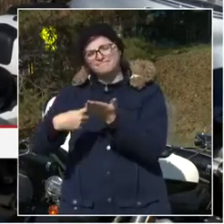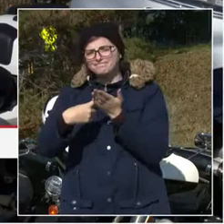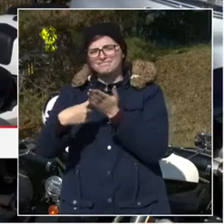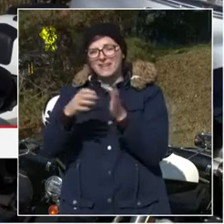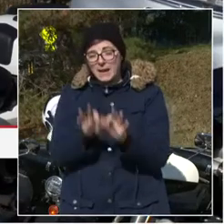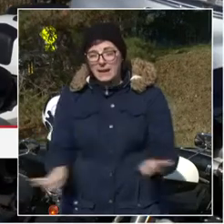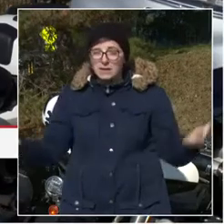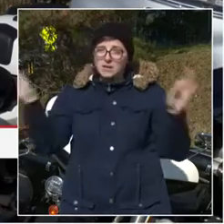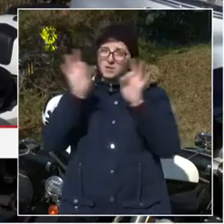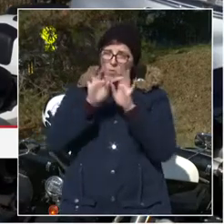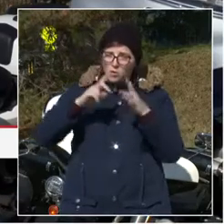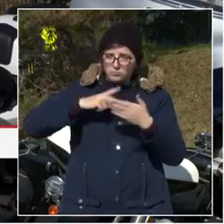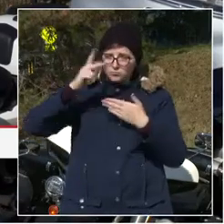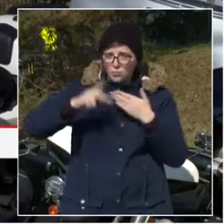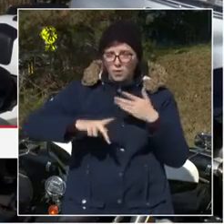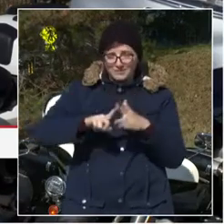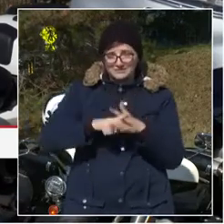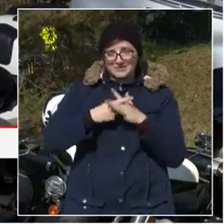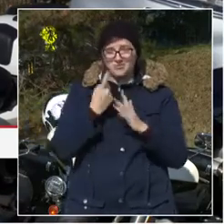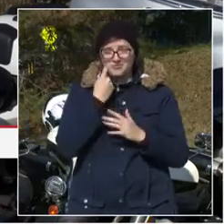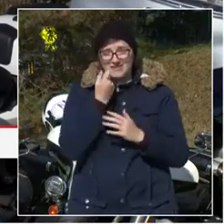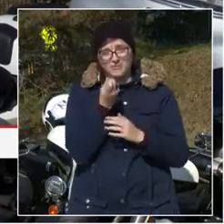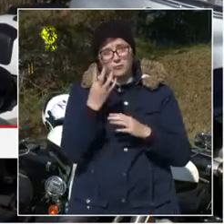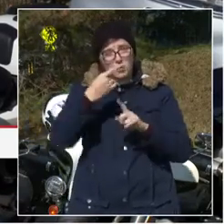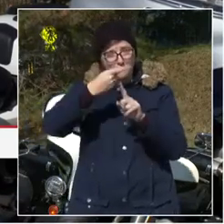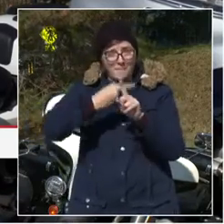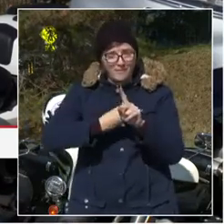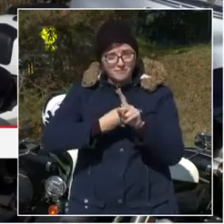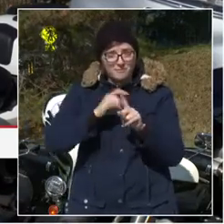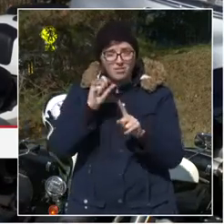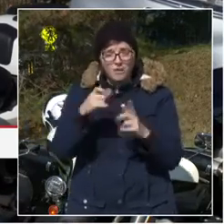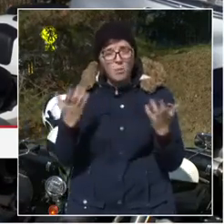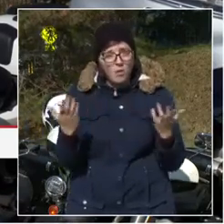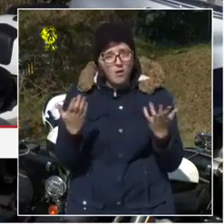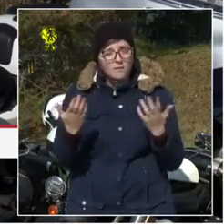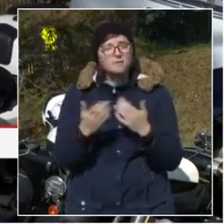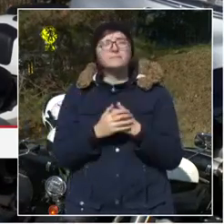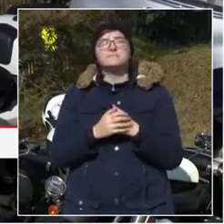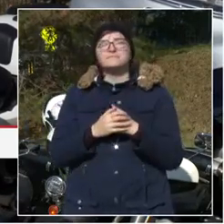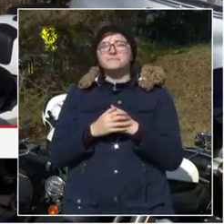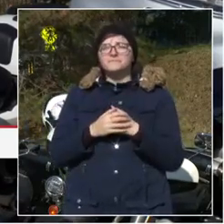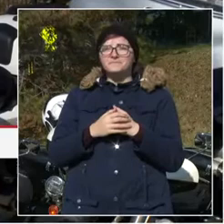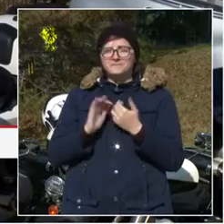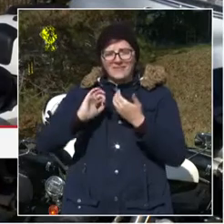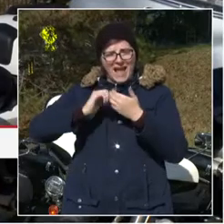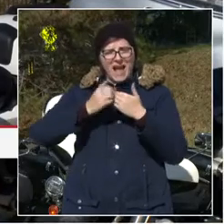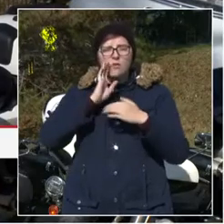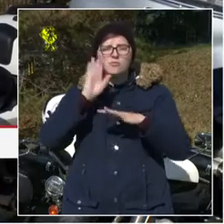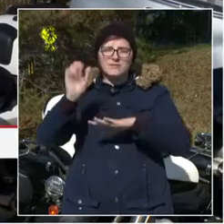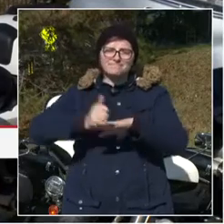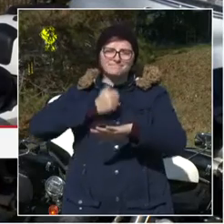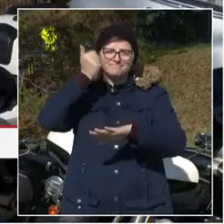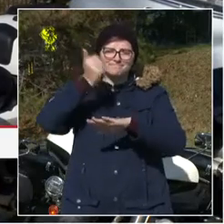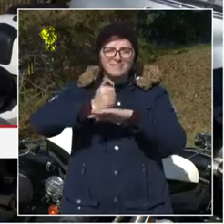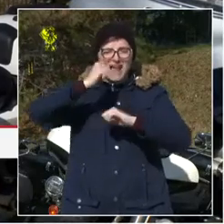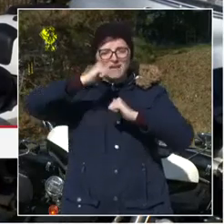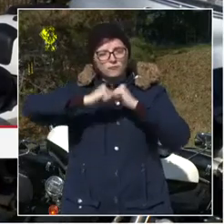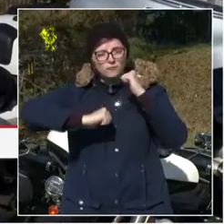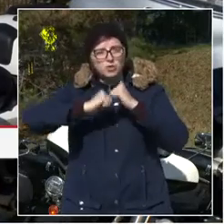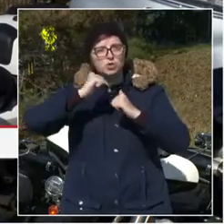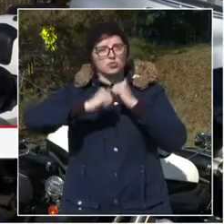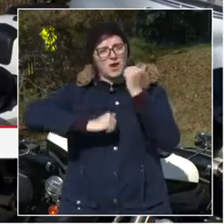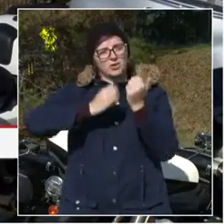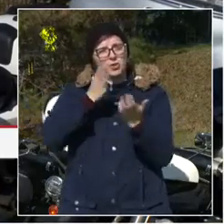that we've been undergoing for the last several months, and that is how we will implement infrastructure funds